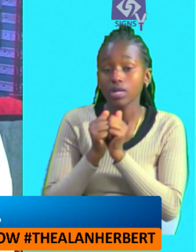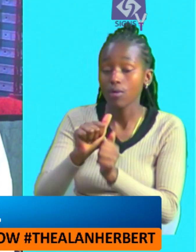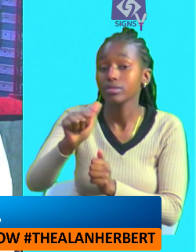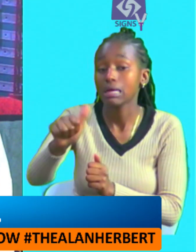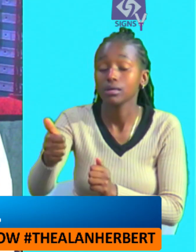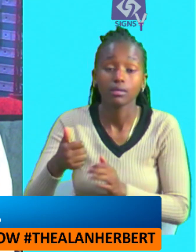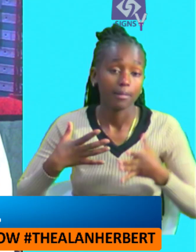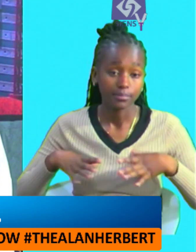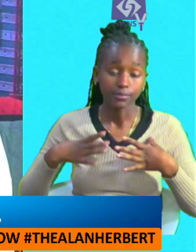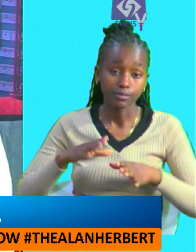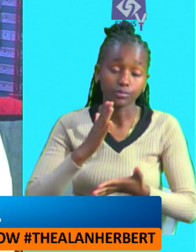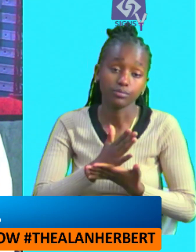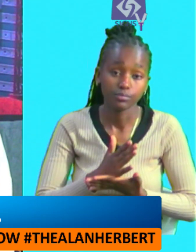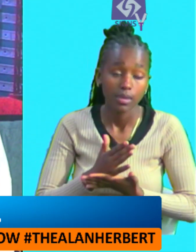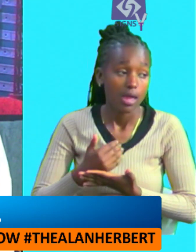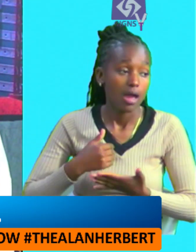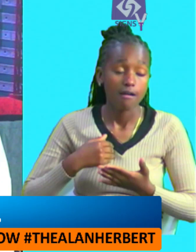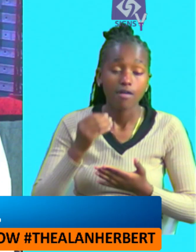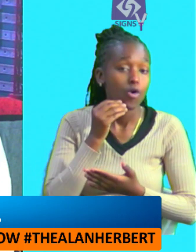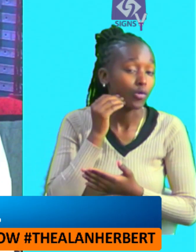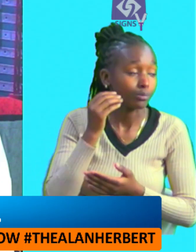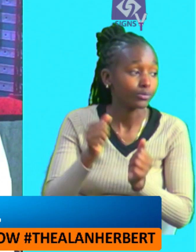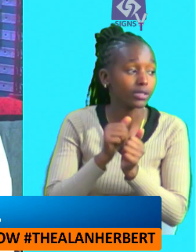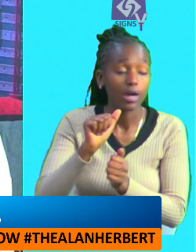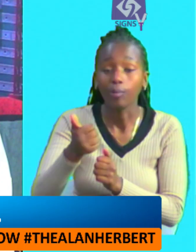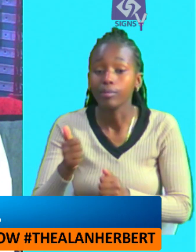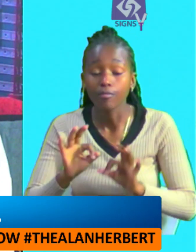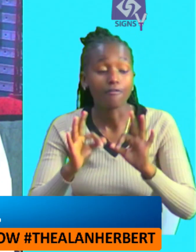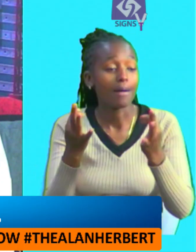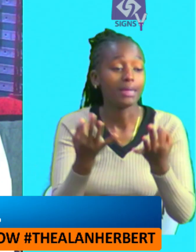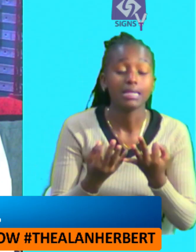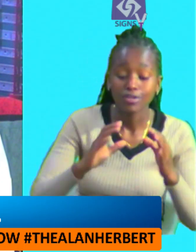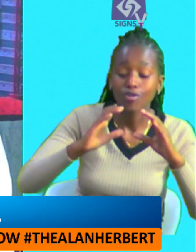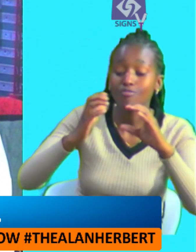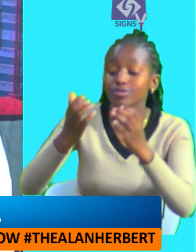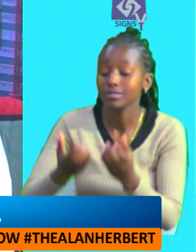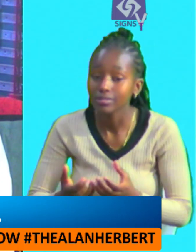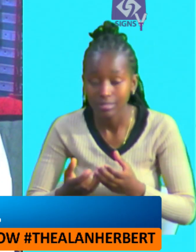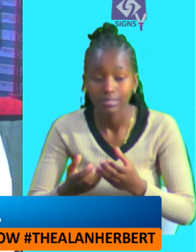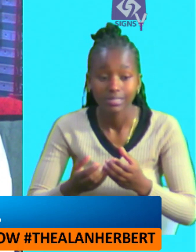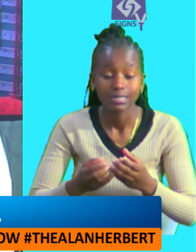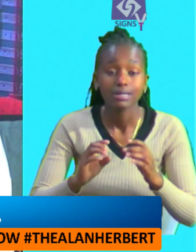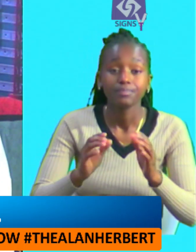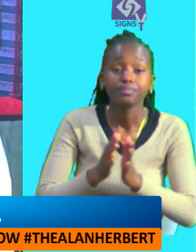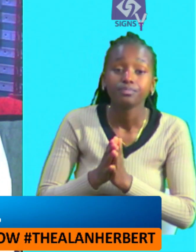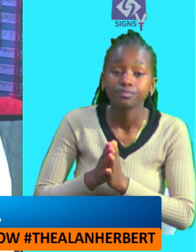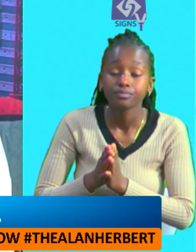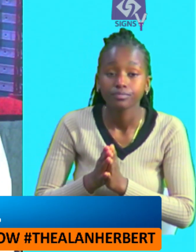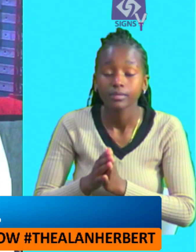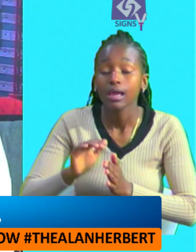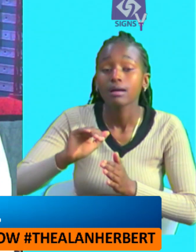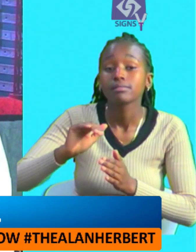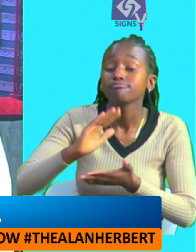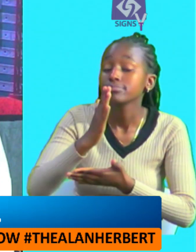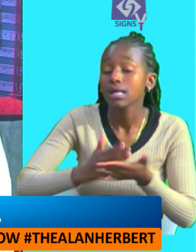other 30-year-olds are doing that, but because you have decided to say, this is what I am going to do at this particular time. Because